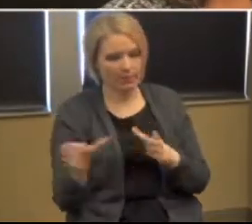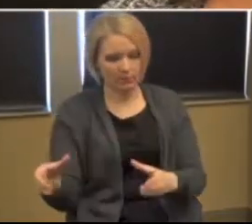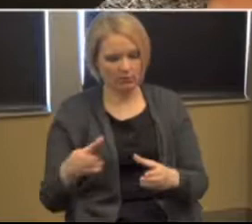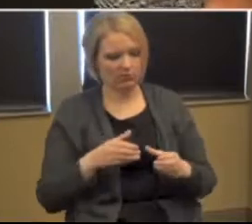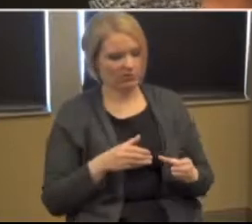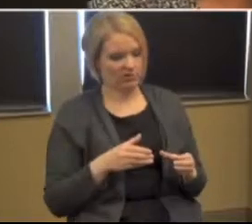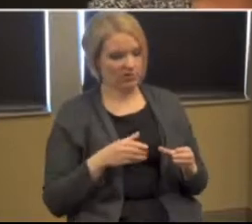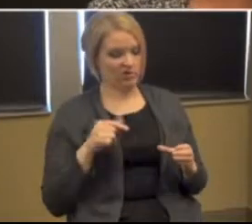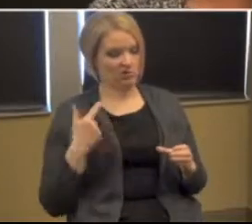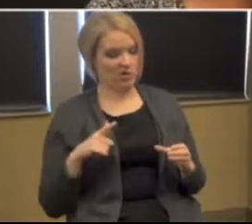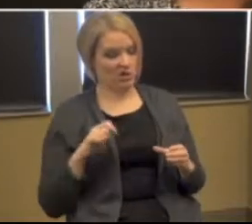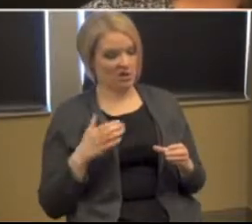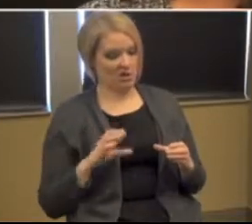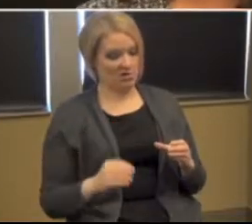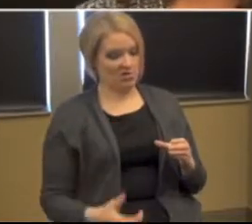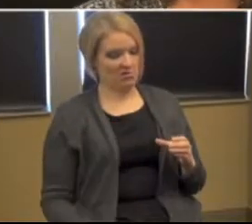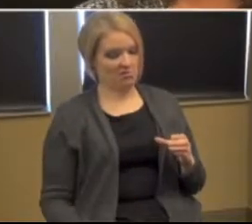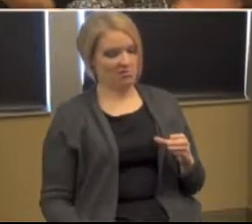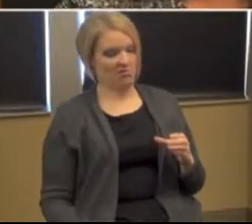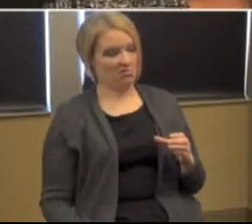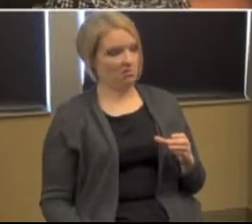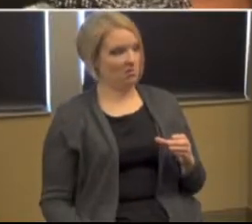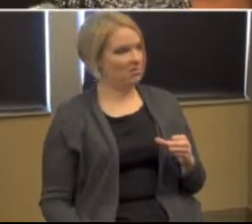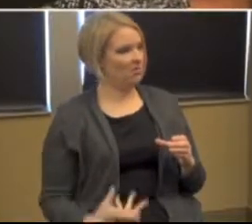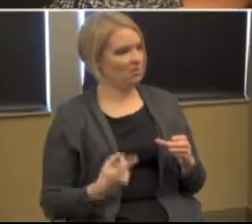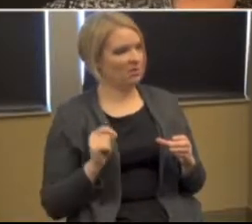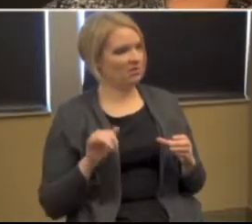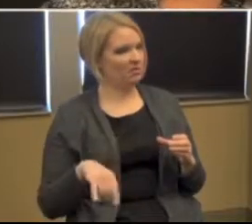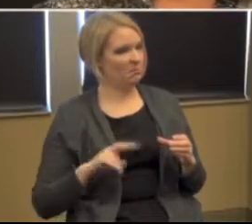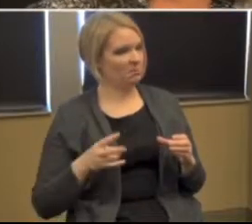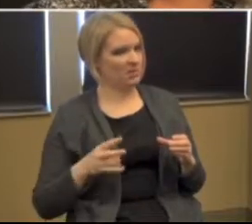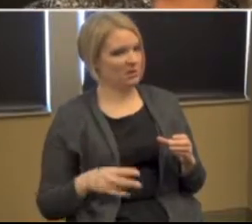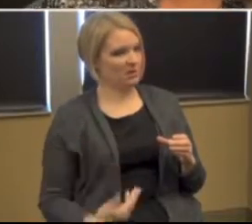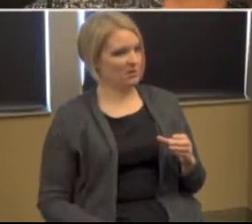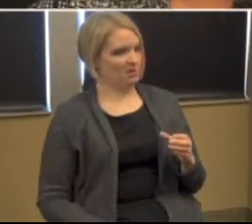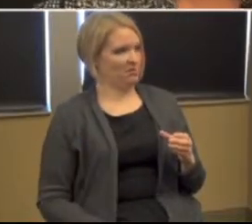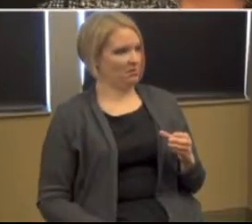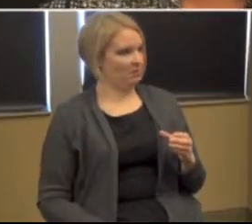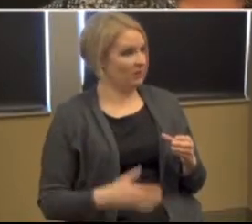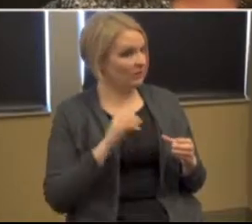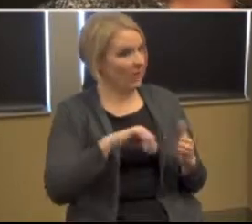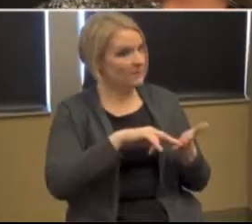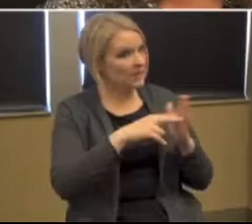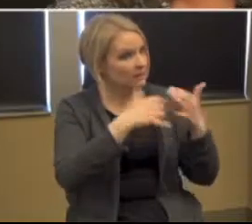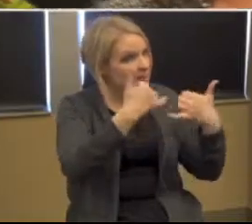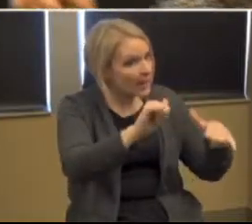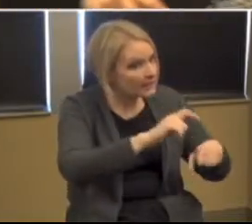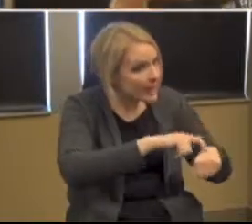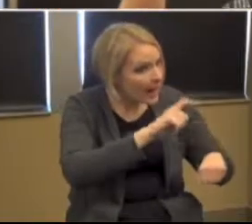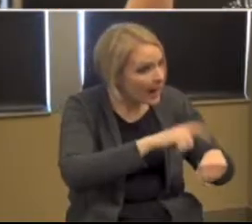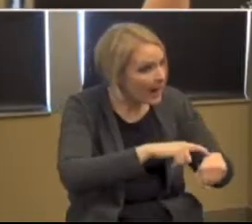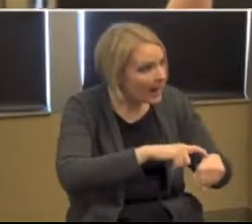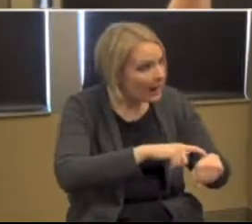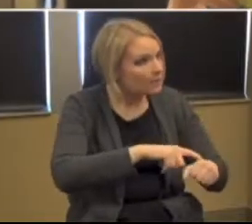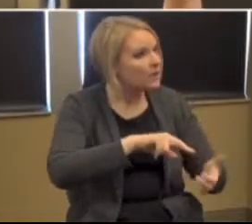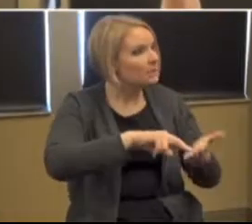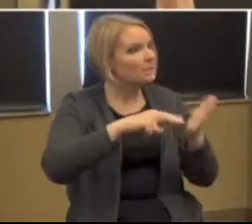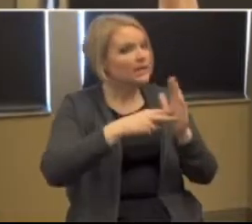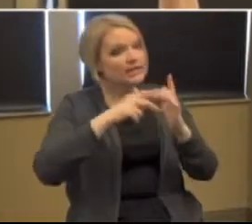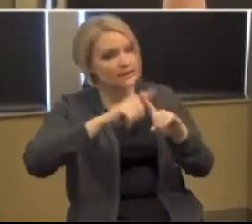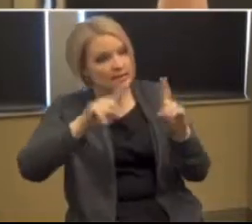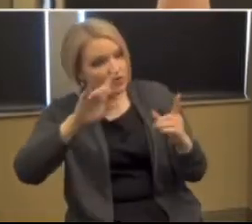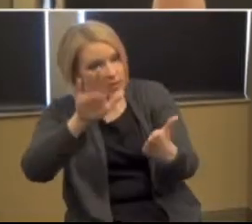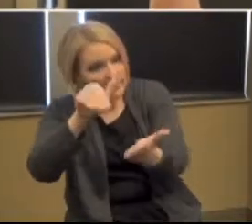and somebody's saying, here's the student schedule, who knows what this Lego means? Is this play? Does this mean a different center?